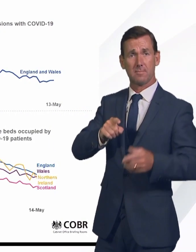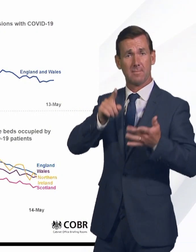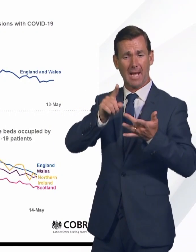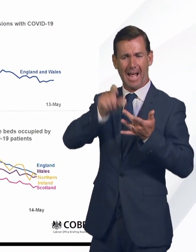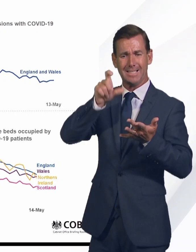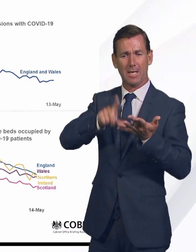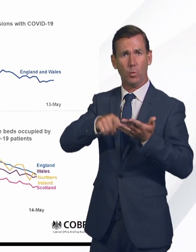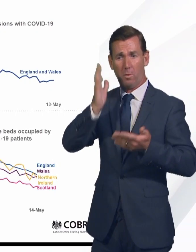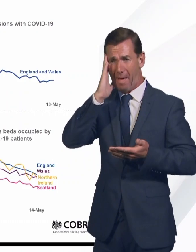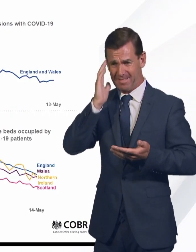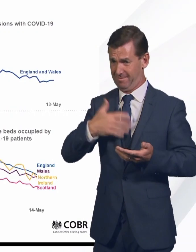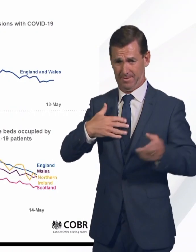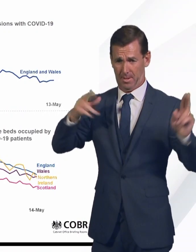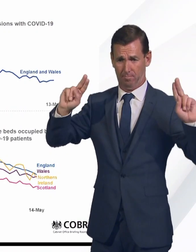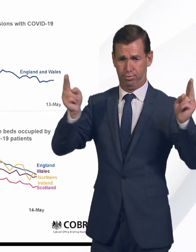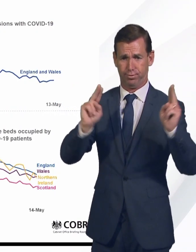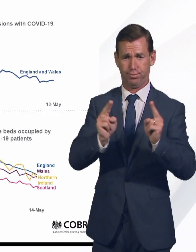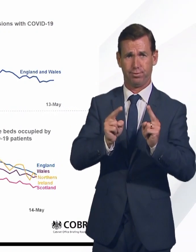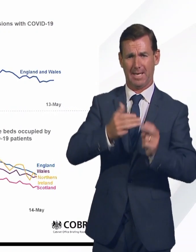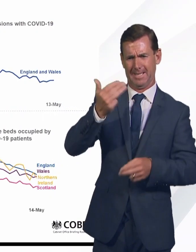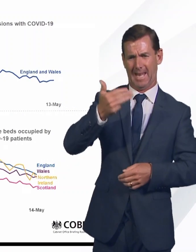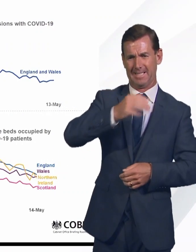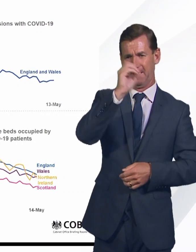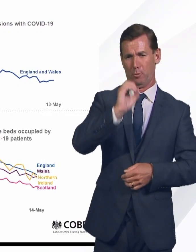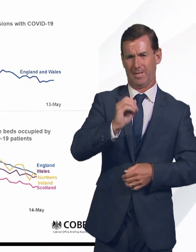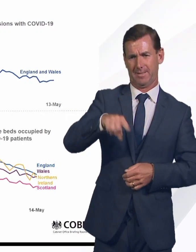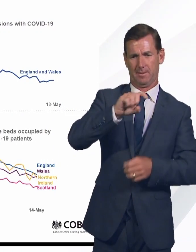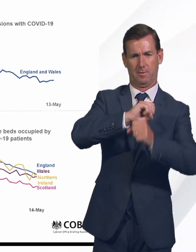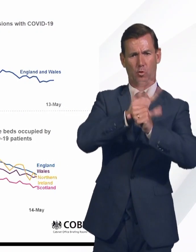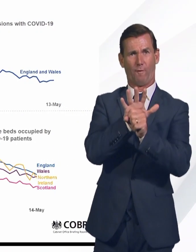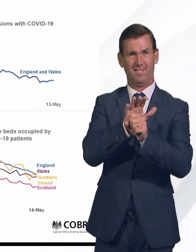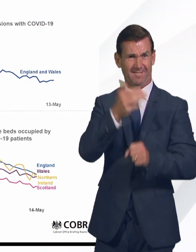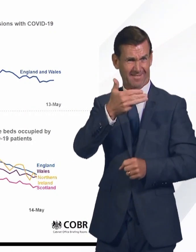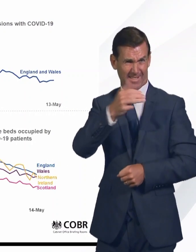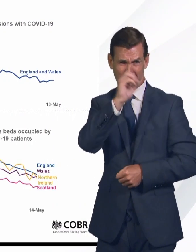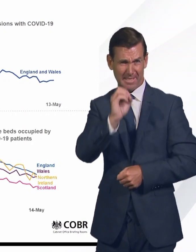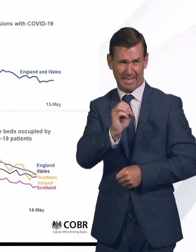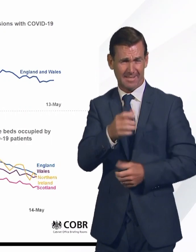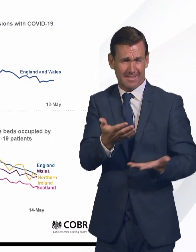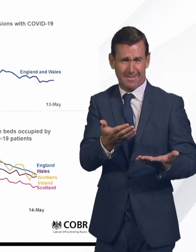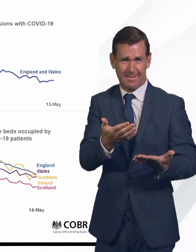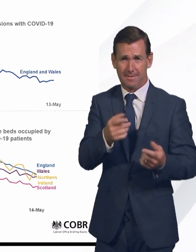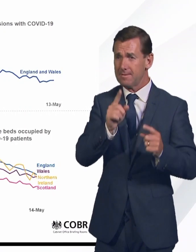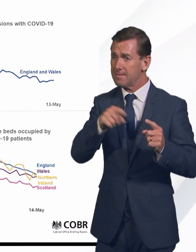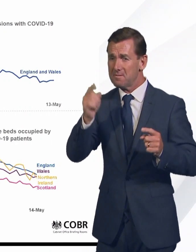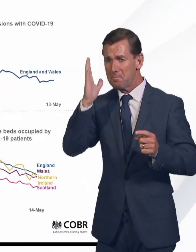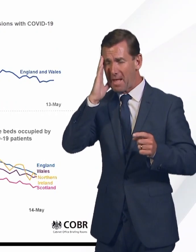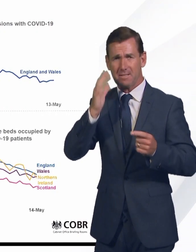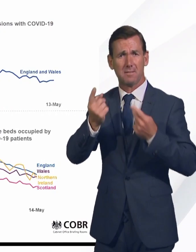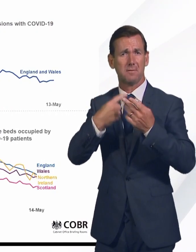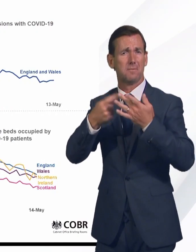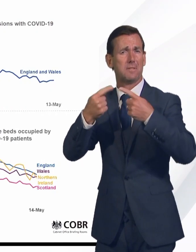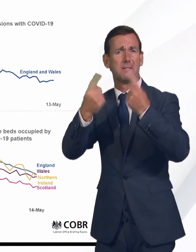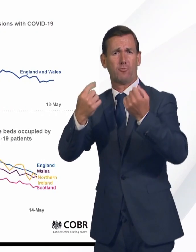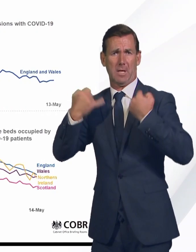beds are occupied now with Covid-19 patients. And that pattern is replicated across all critical care usage